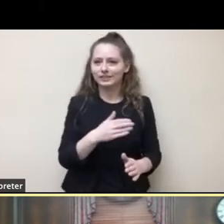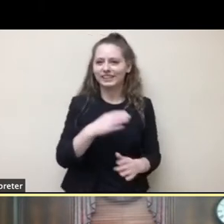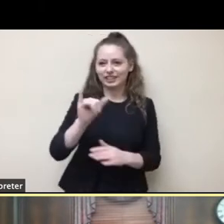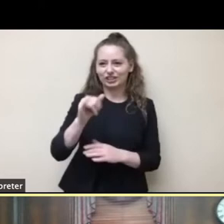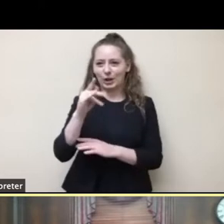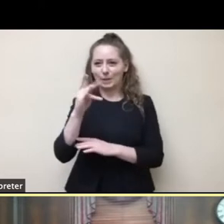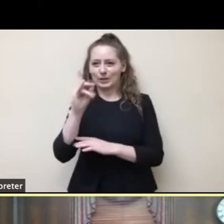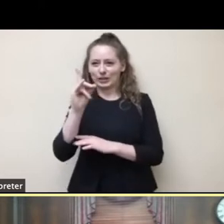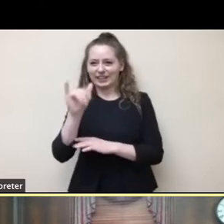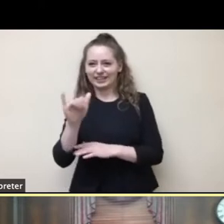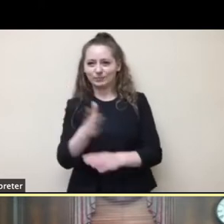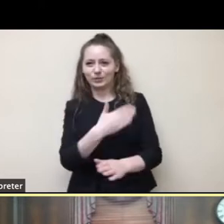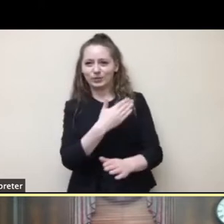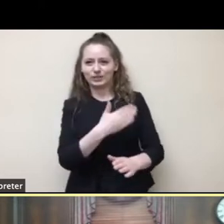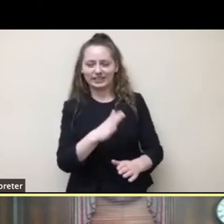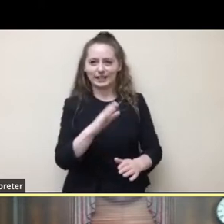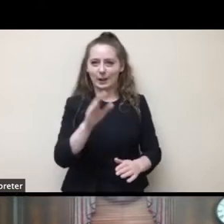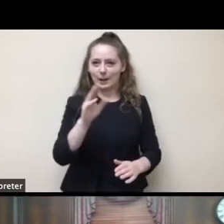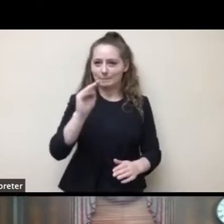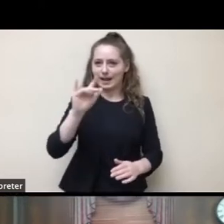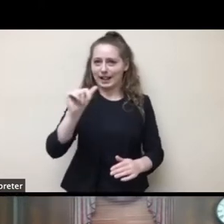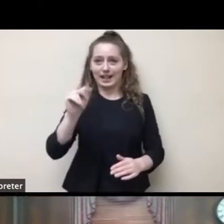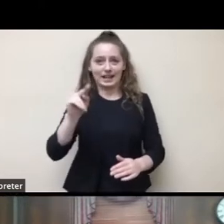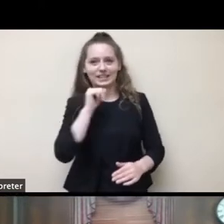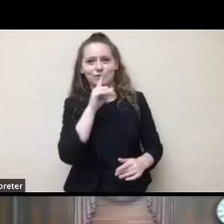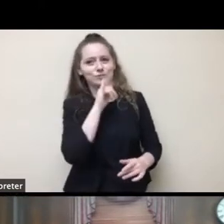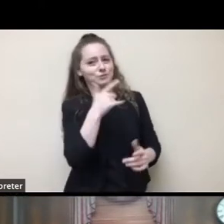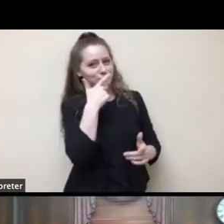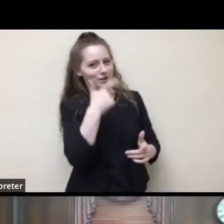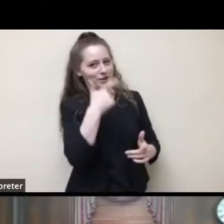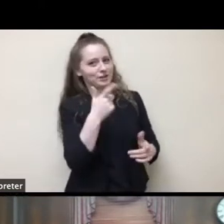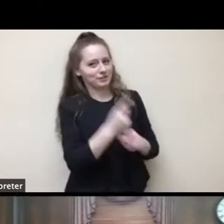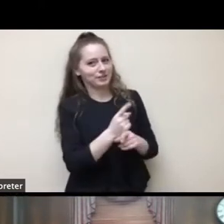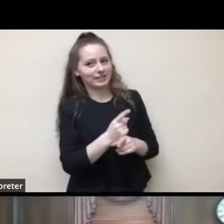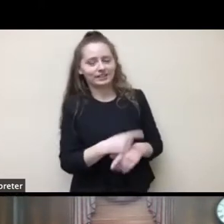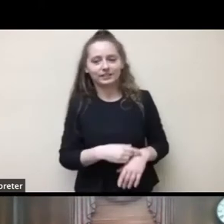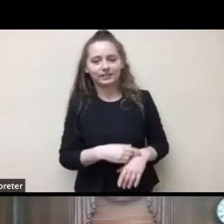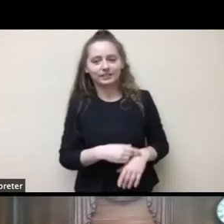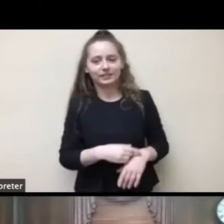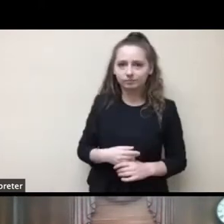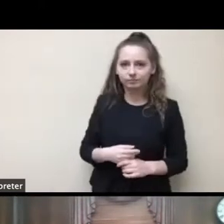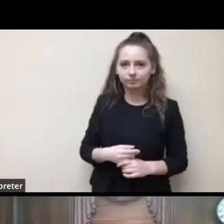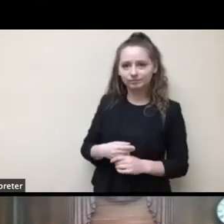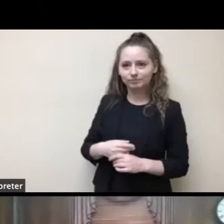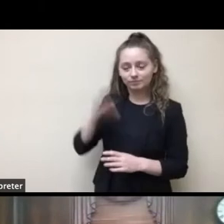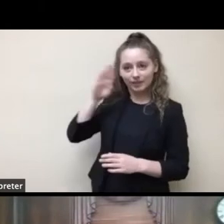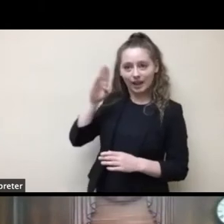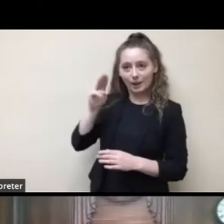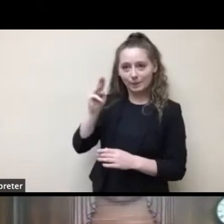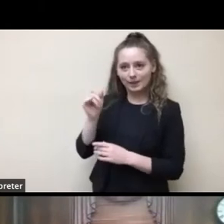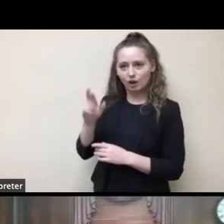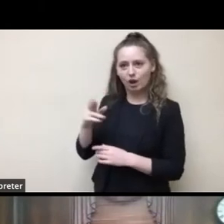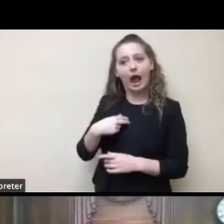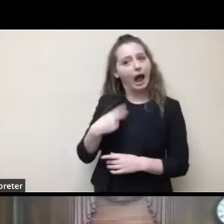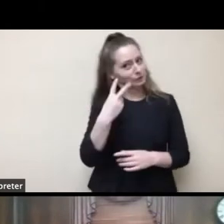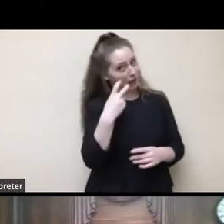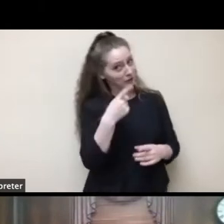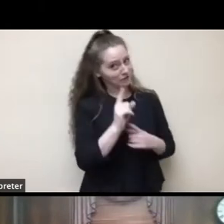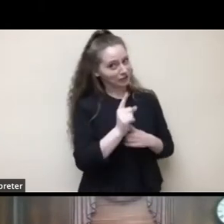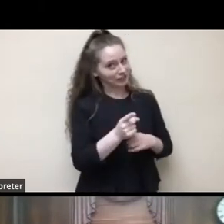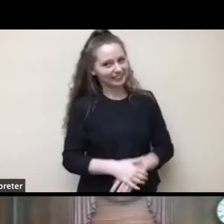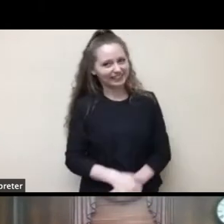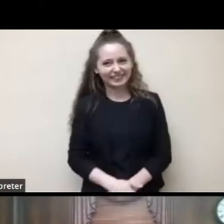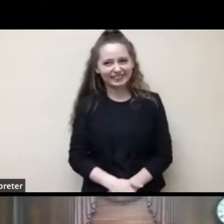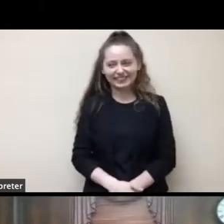Mylan's not really watching, is he? There we go. Hey, Mylan. Hi, Mayor. I was doubting you for a second. No,